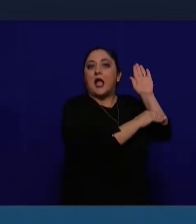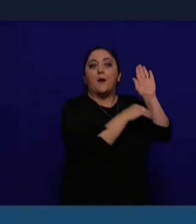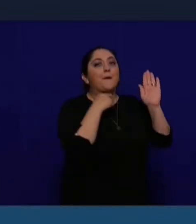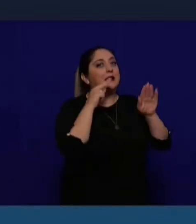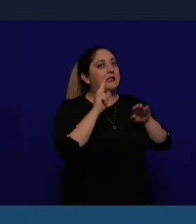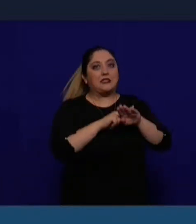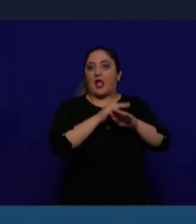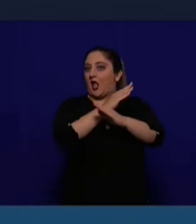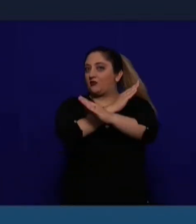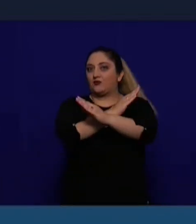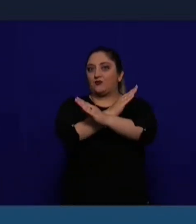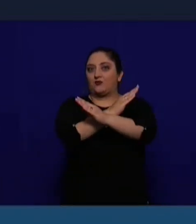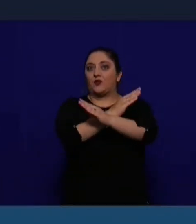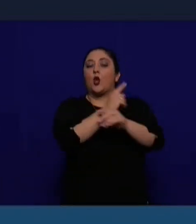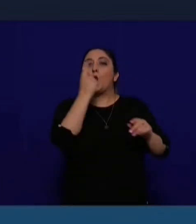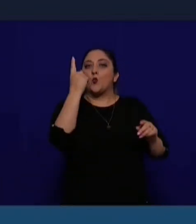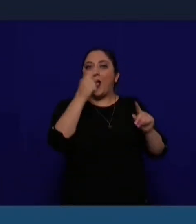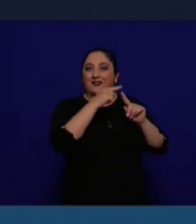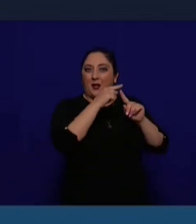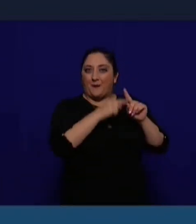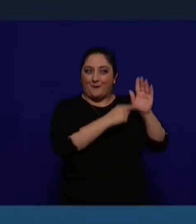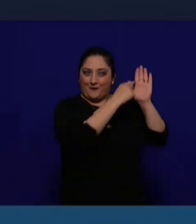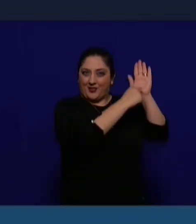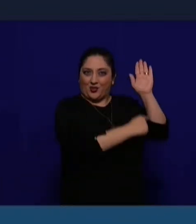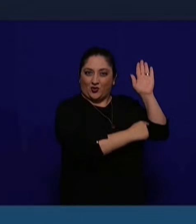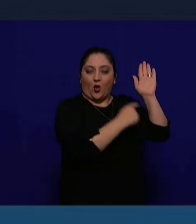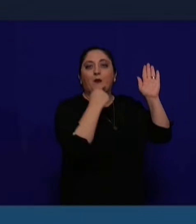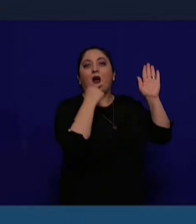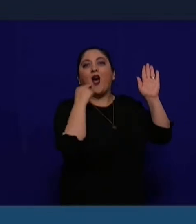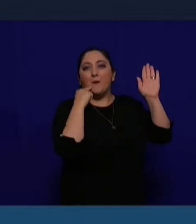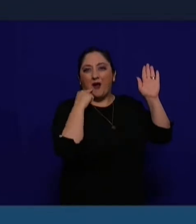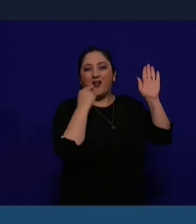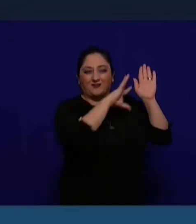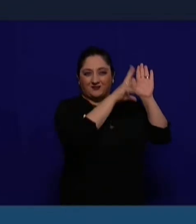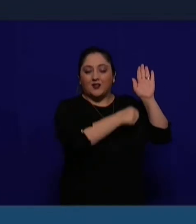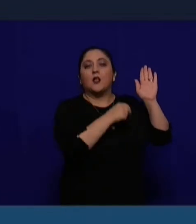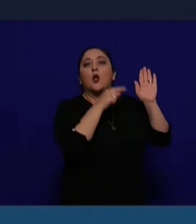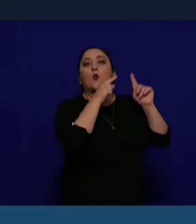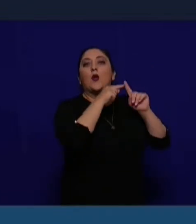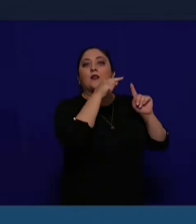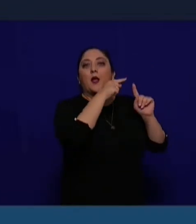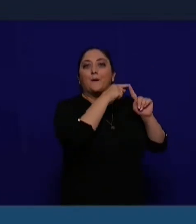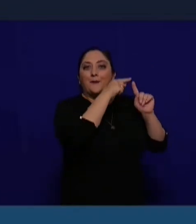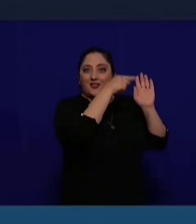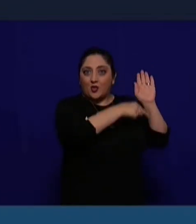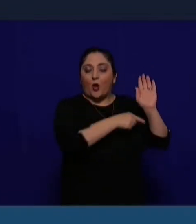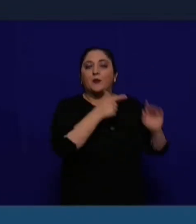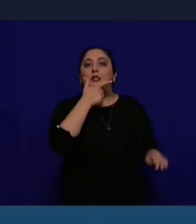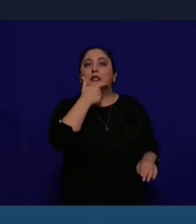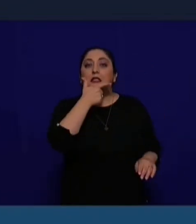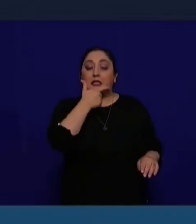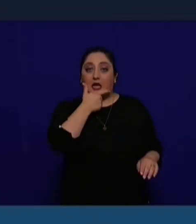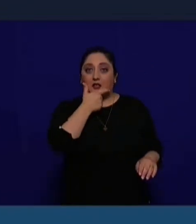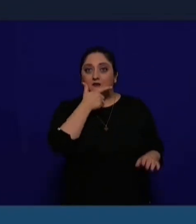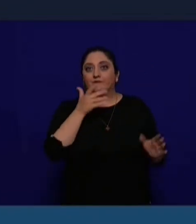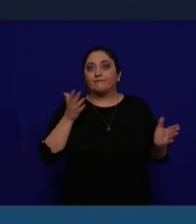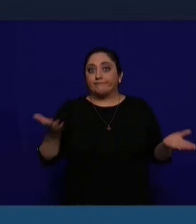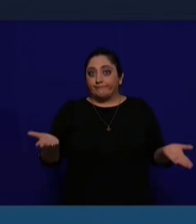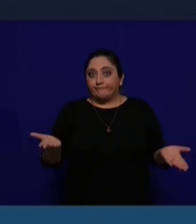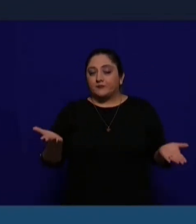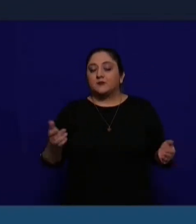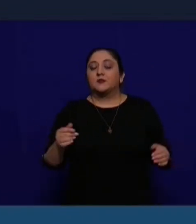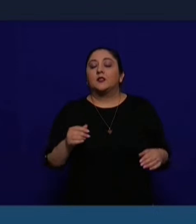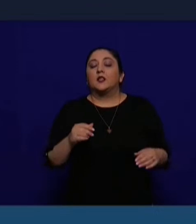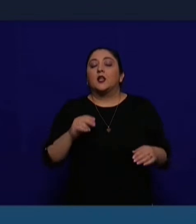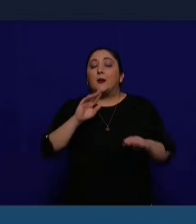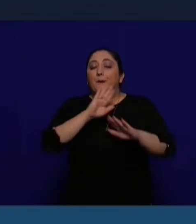wkoll Ingilterra li bħalissa għadhom qegħdin bħala red zones li kif semmejt qabel dawn ikunu jistgħu jiġu nies persuni li kienu